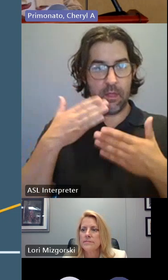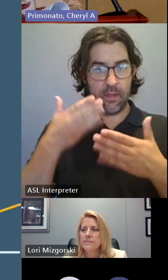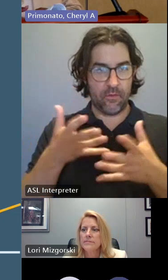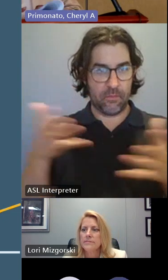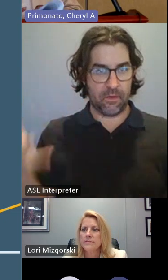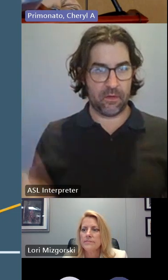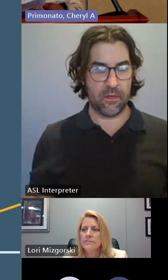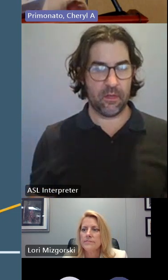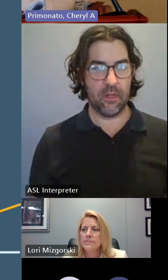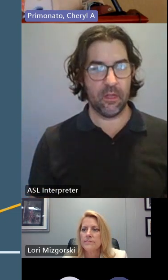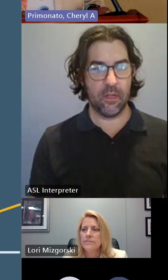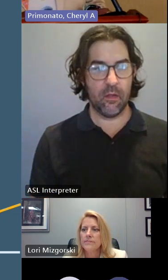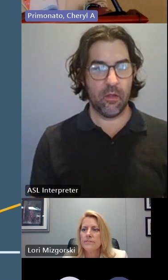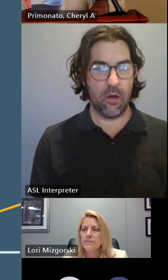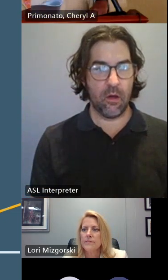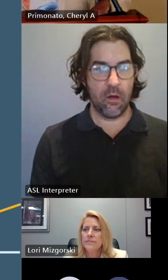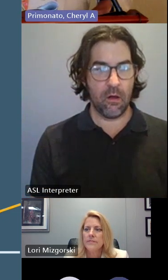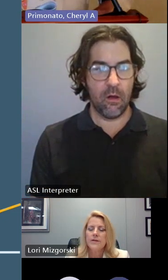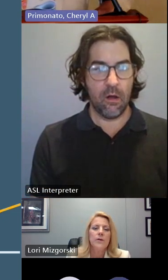much. Thank you.